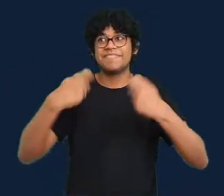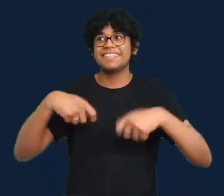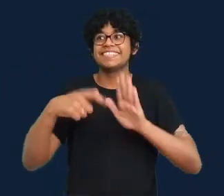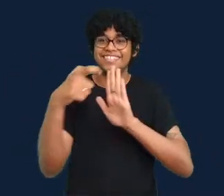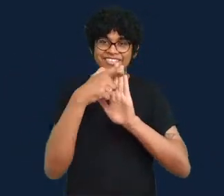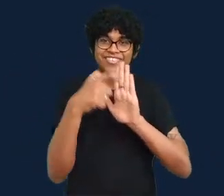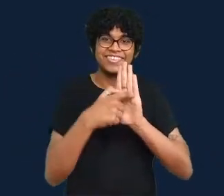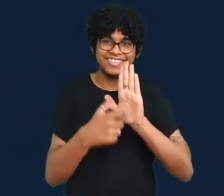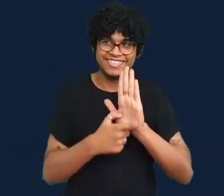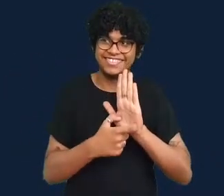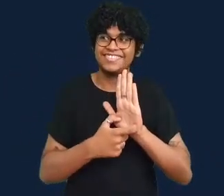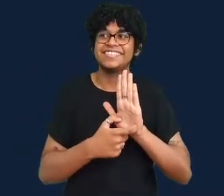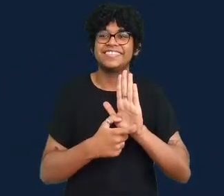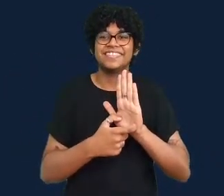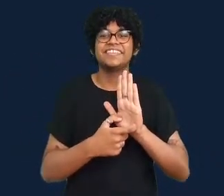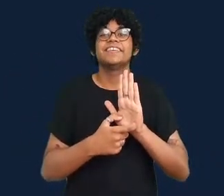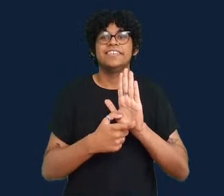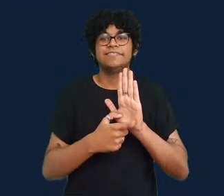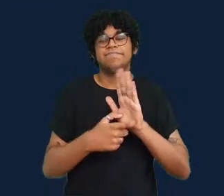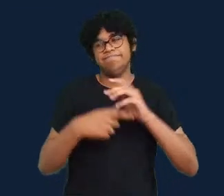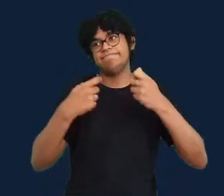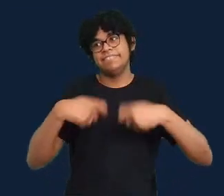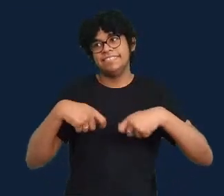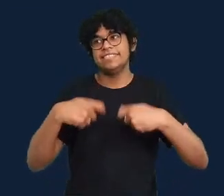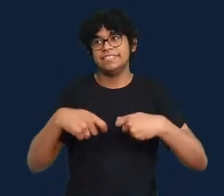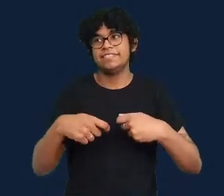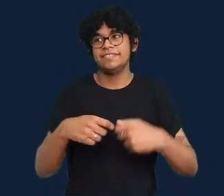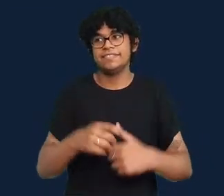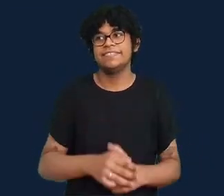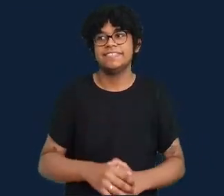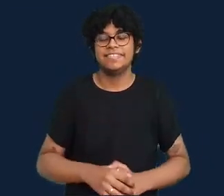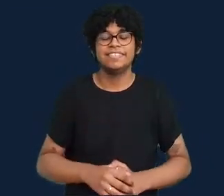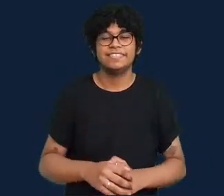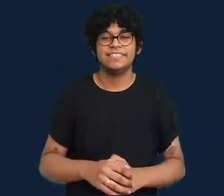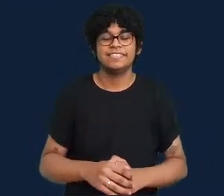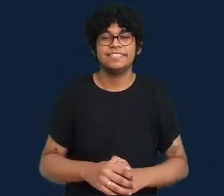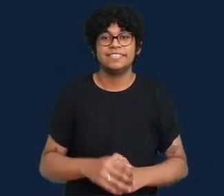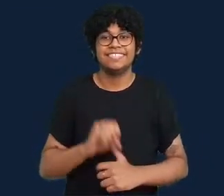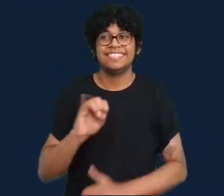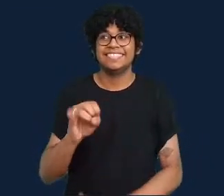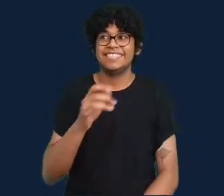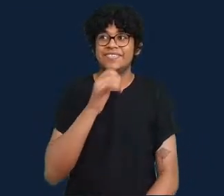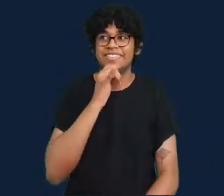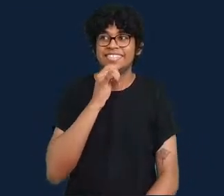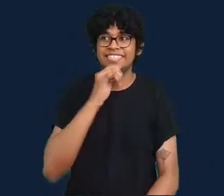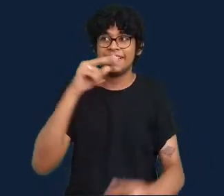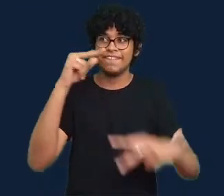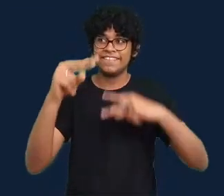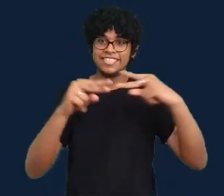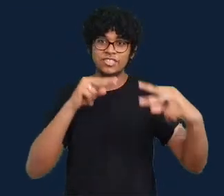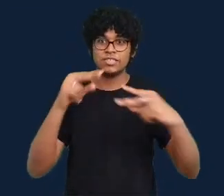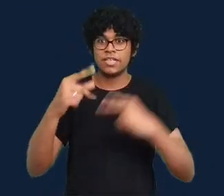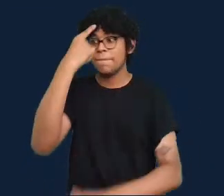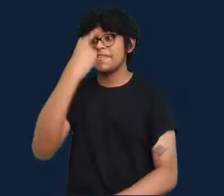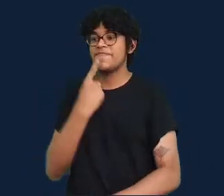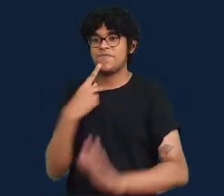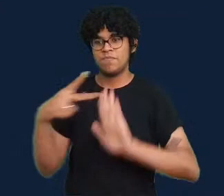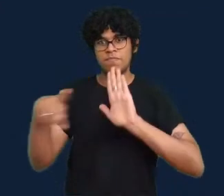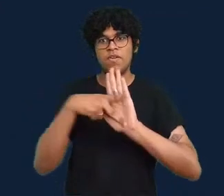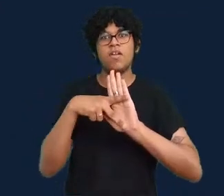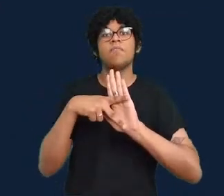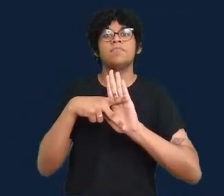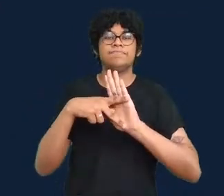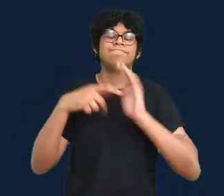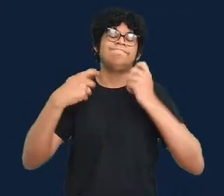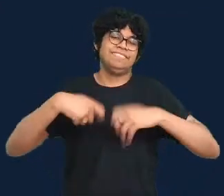to think of a customized D3 visualization, I need to code for that. You do motion design, right?